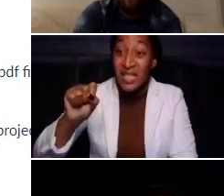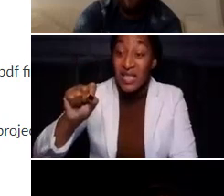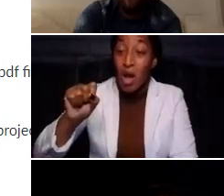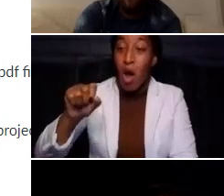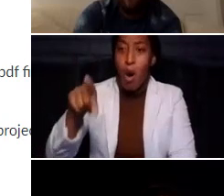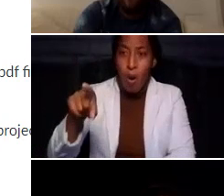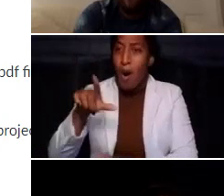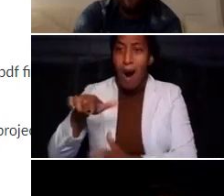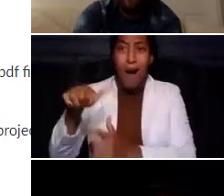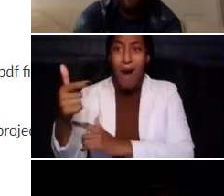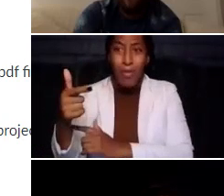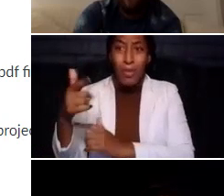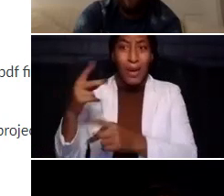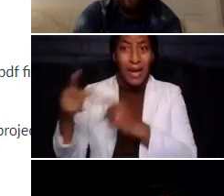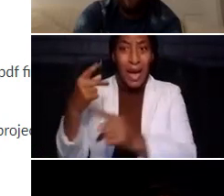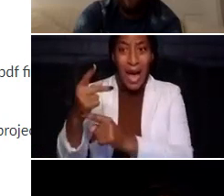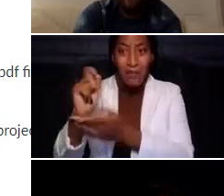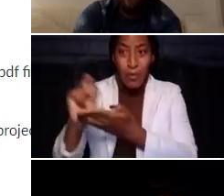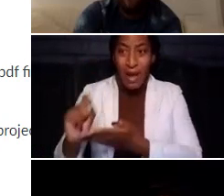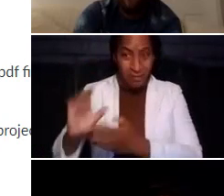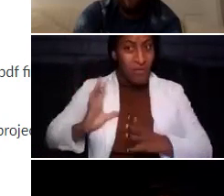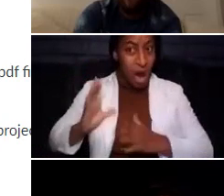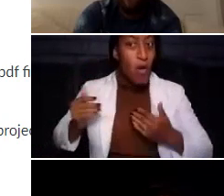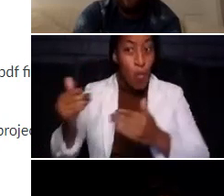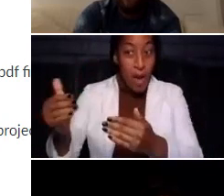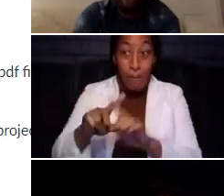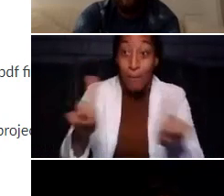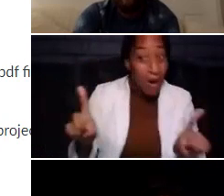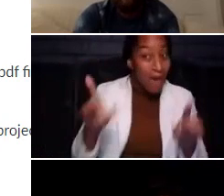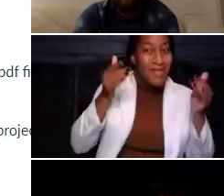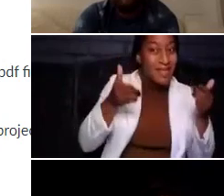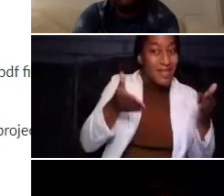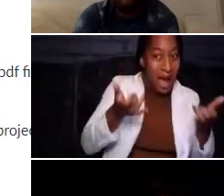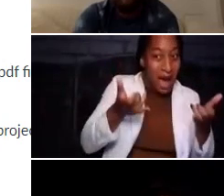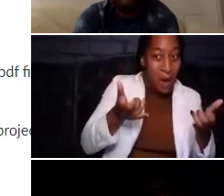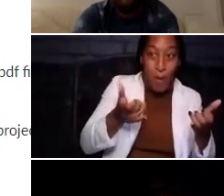an abbreviated header with your name and page number in the upper right corner.